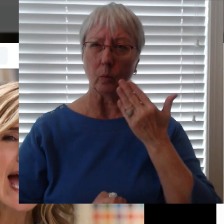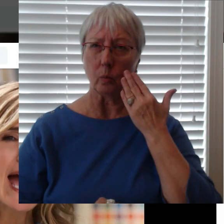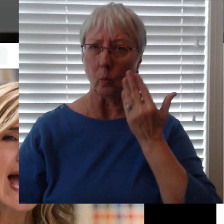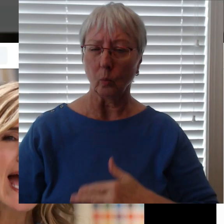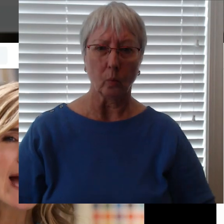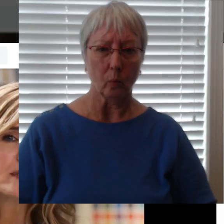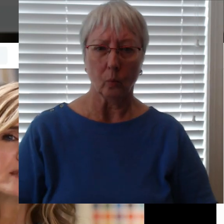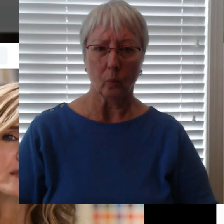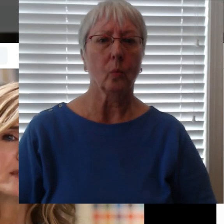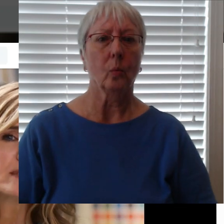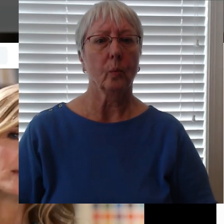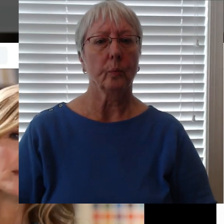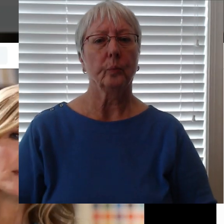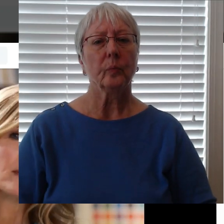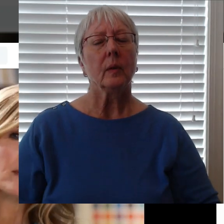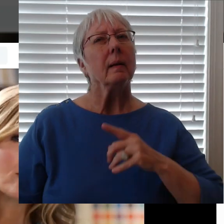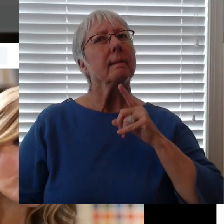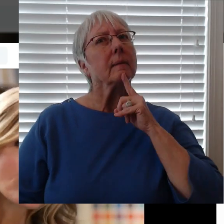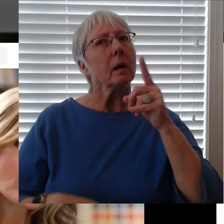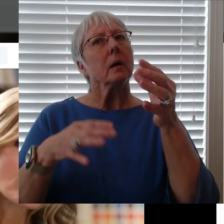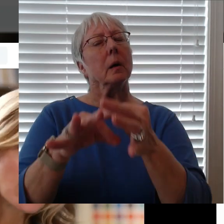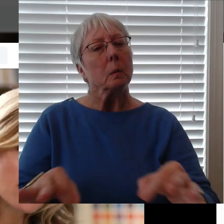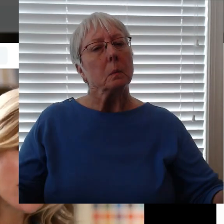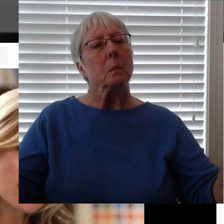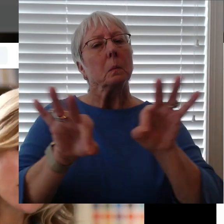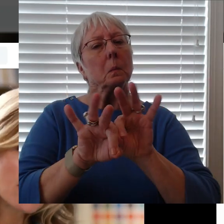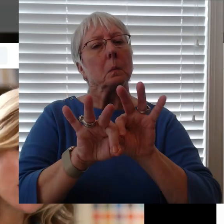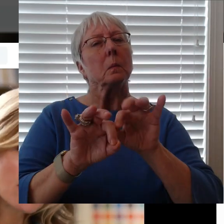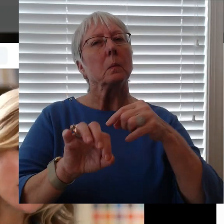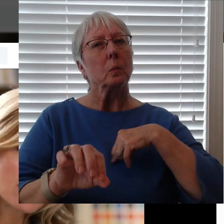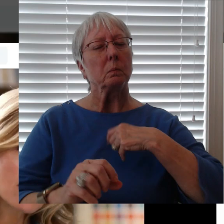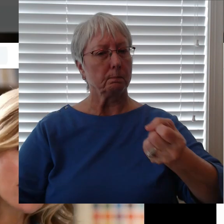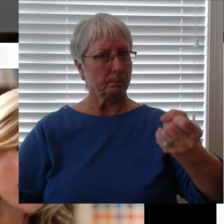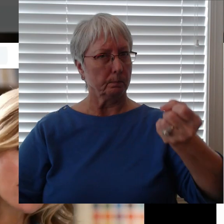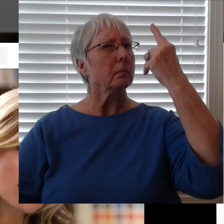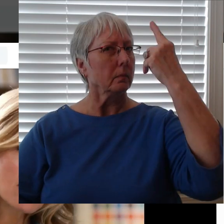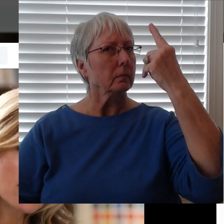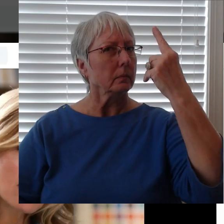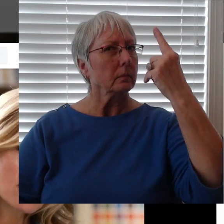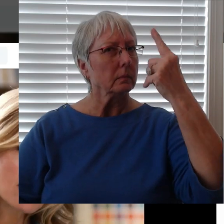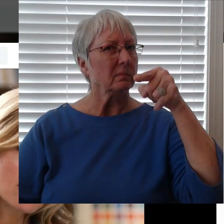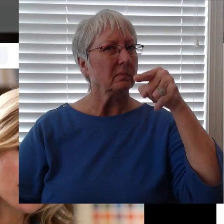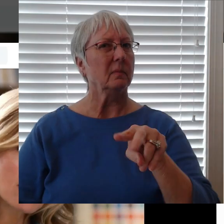it's absolutely critical that we do understand this,